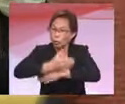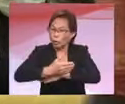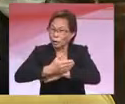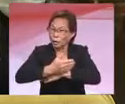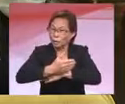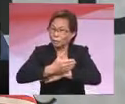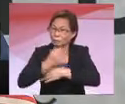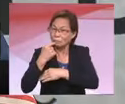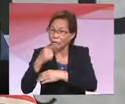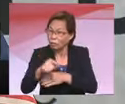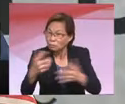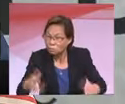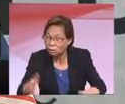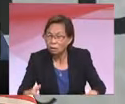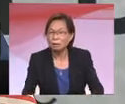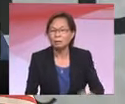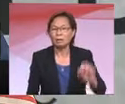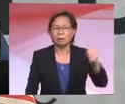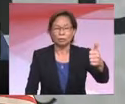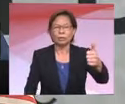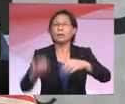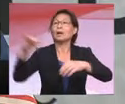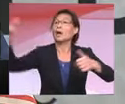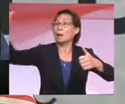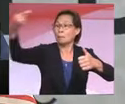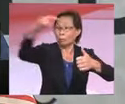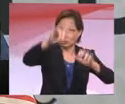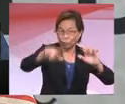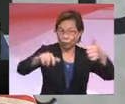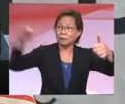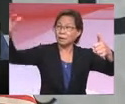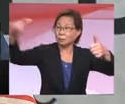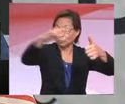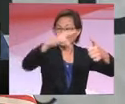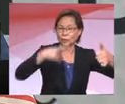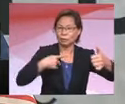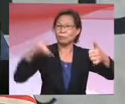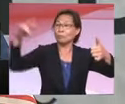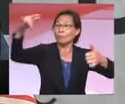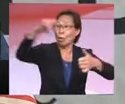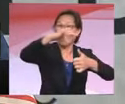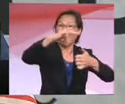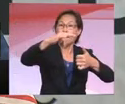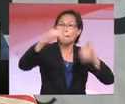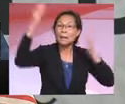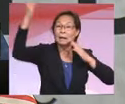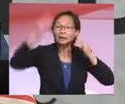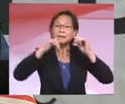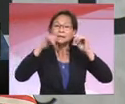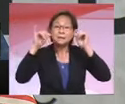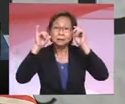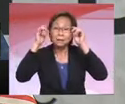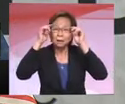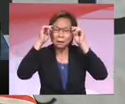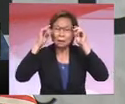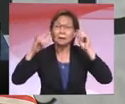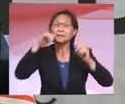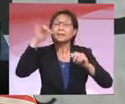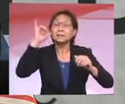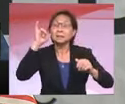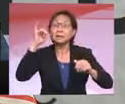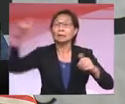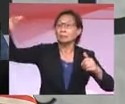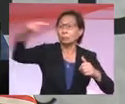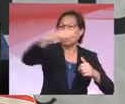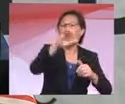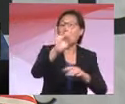thank you for the 3 questions. The first is imported cases. Certainly, we are looking into imported cases. Yesterday, for example, we are seeing 8 cases from